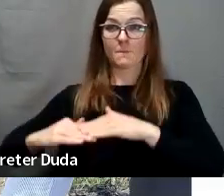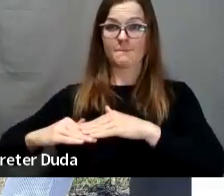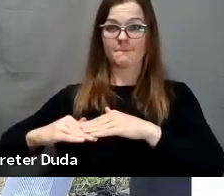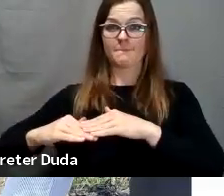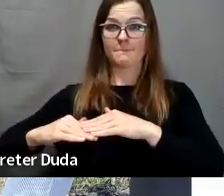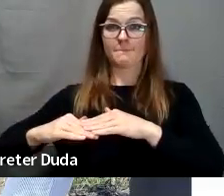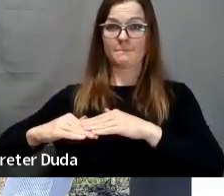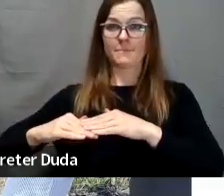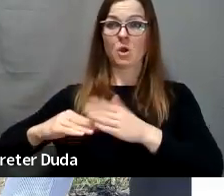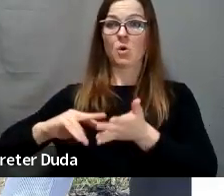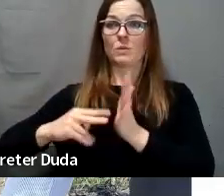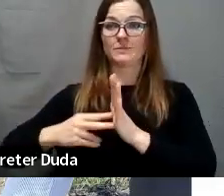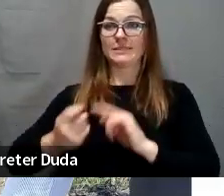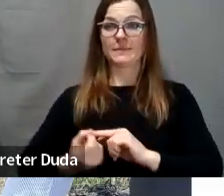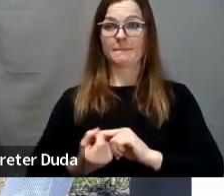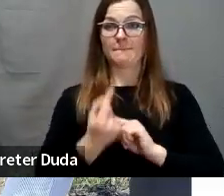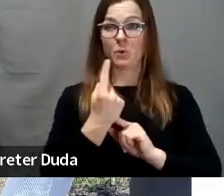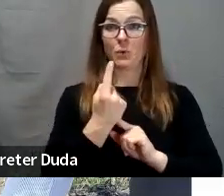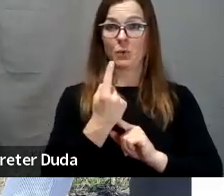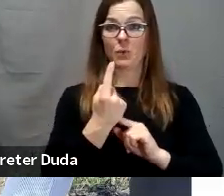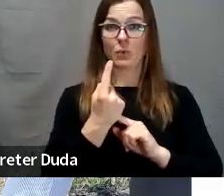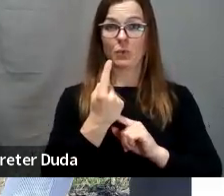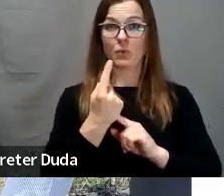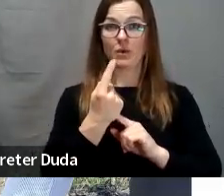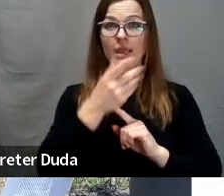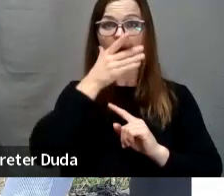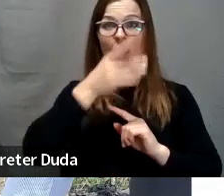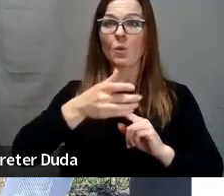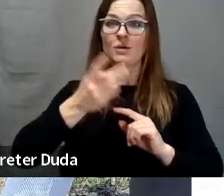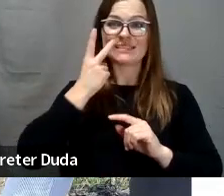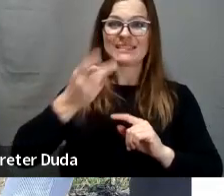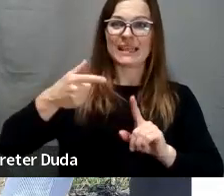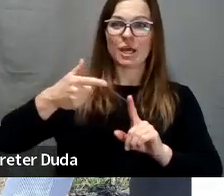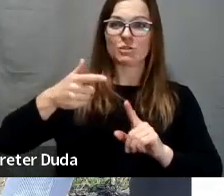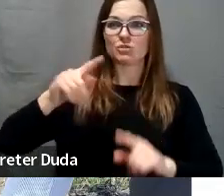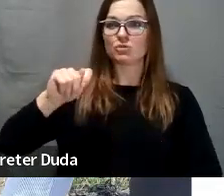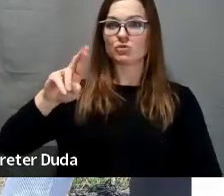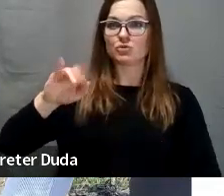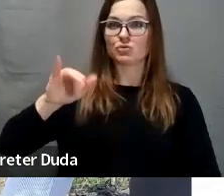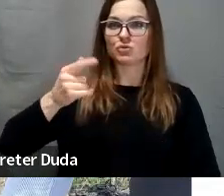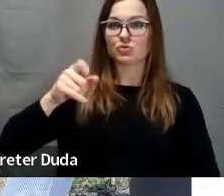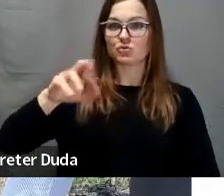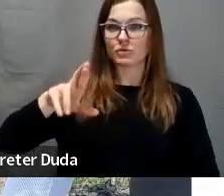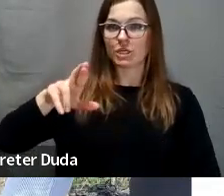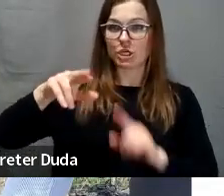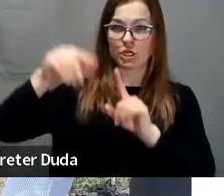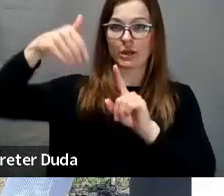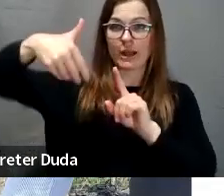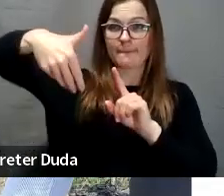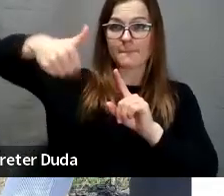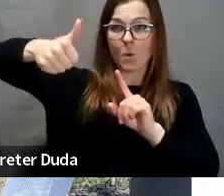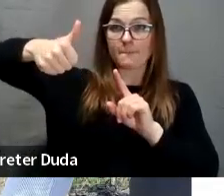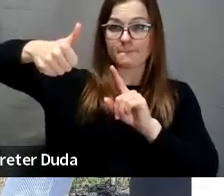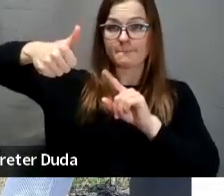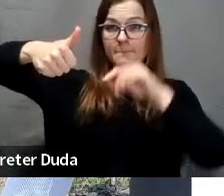little mechanism. That's what it's going to do, is kind of like drop a trigger. And once you push that into the ground, the claws at the